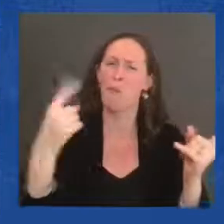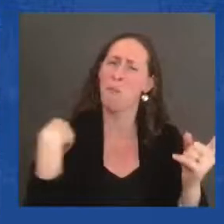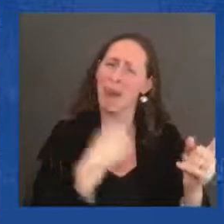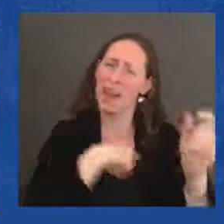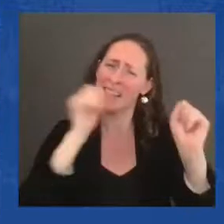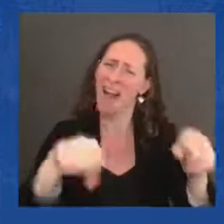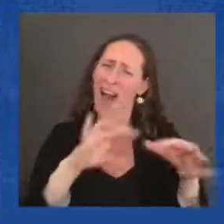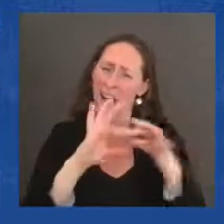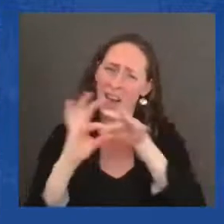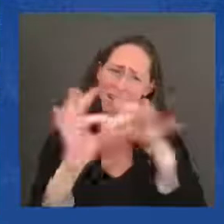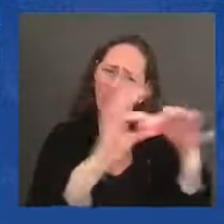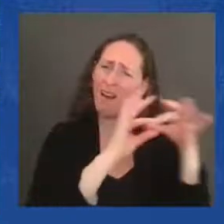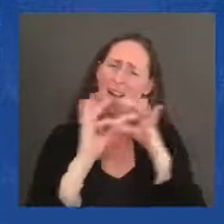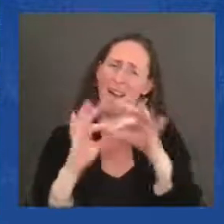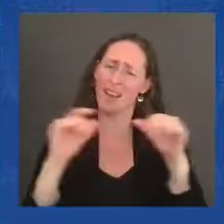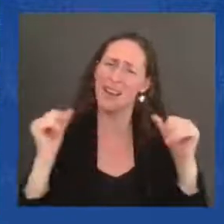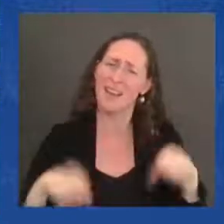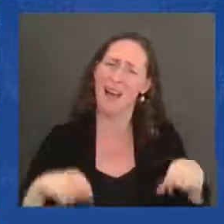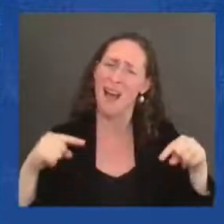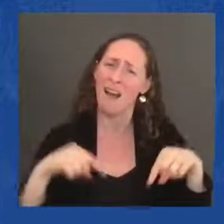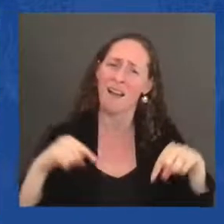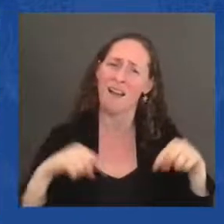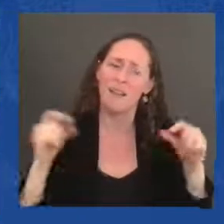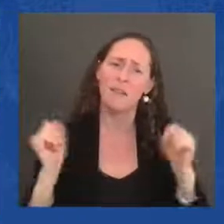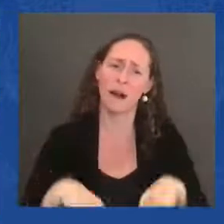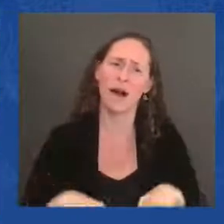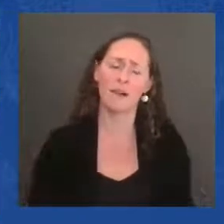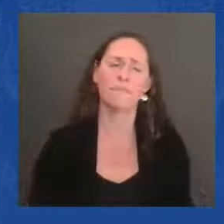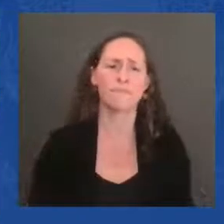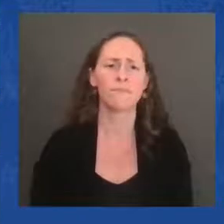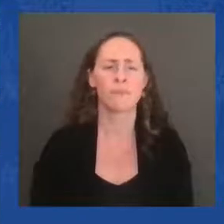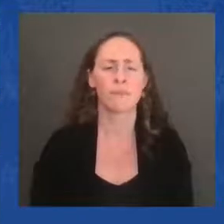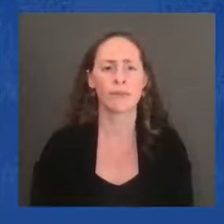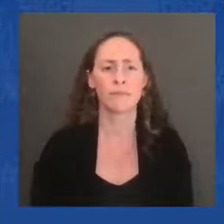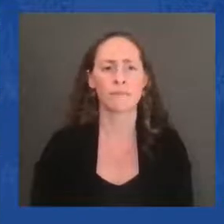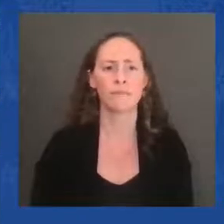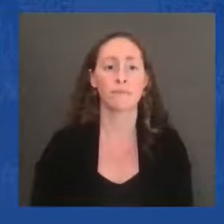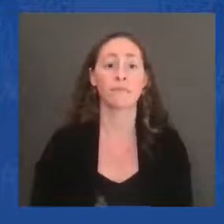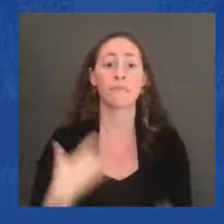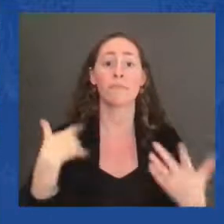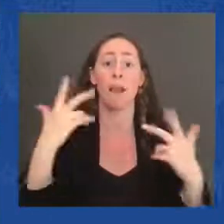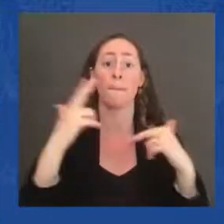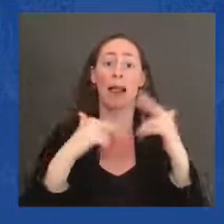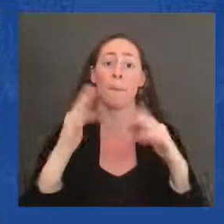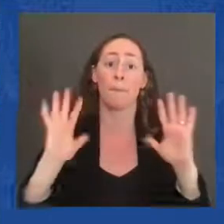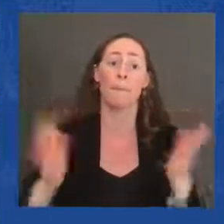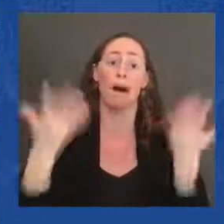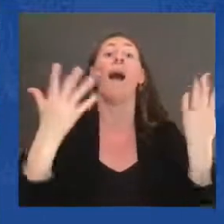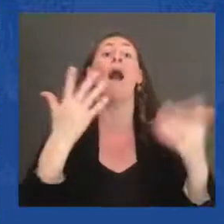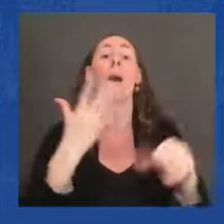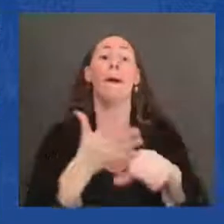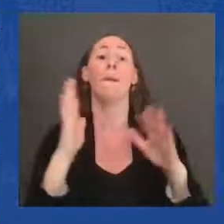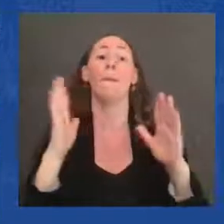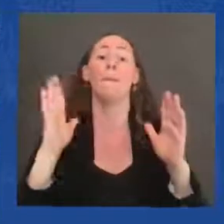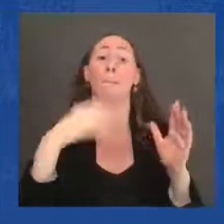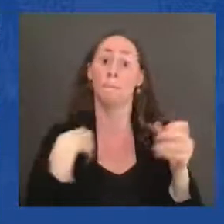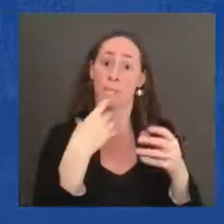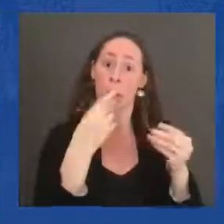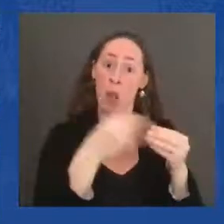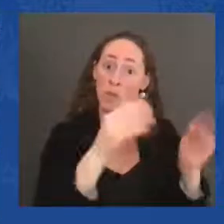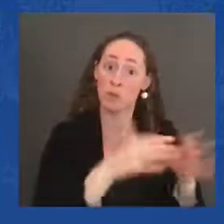not lose jobs. We can create jobs. So my I'm going to stop here and turn it back to you,